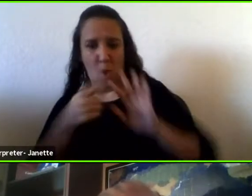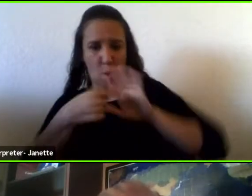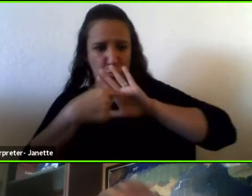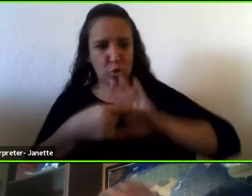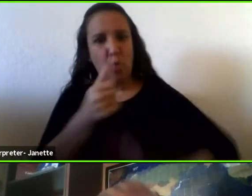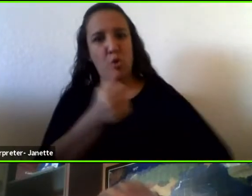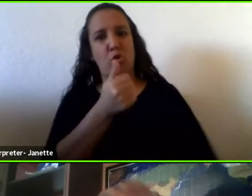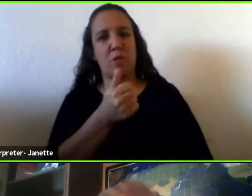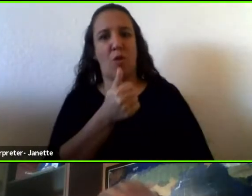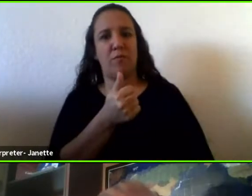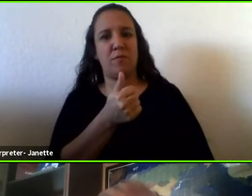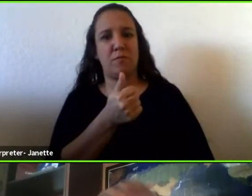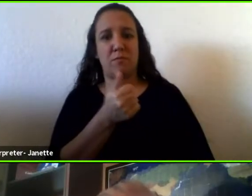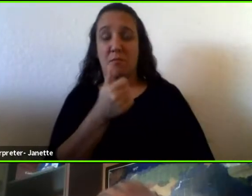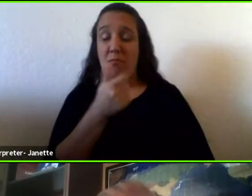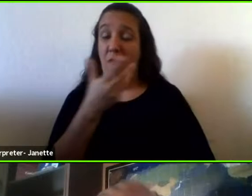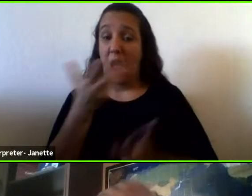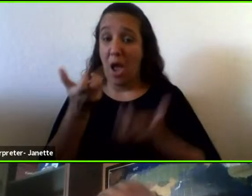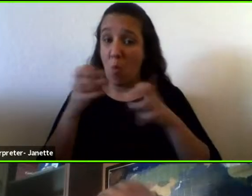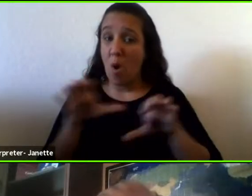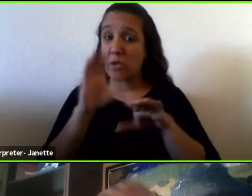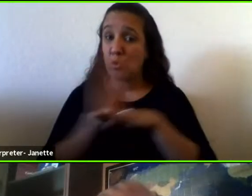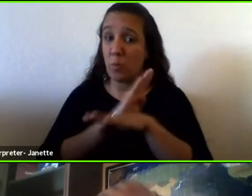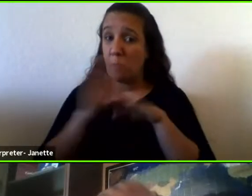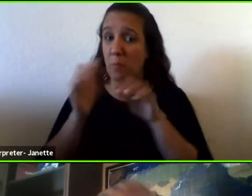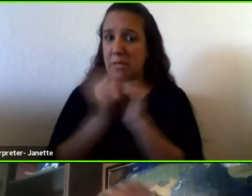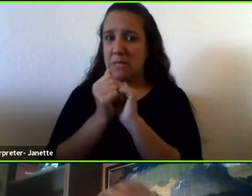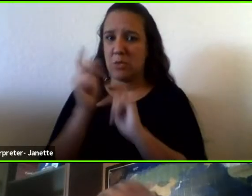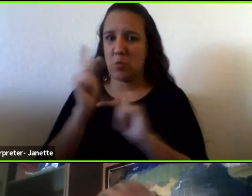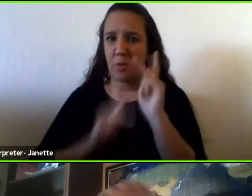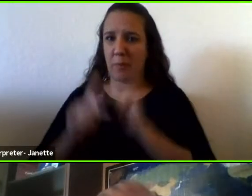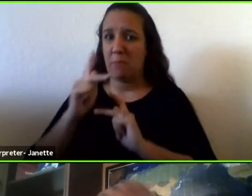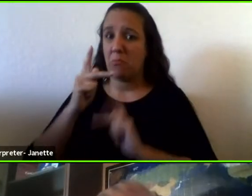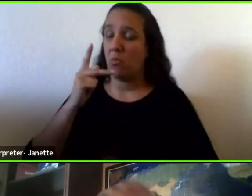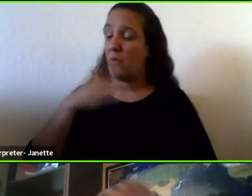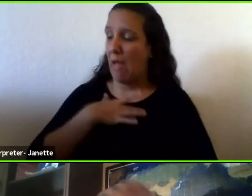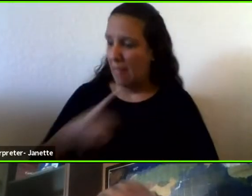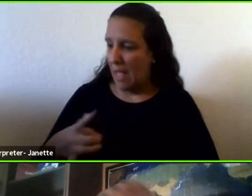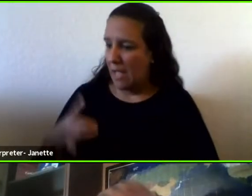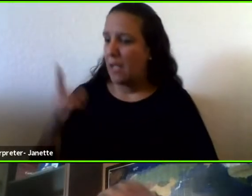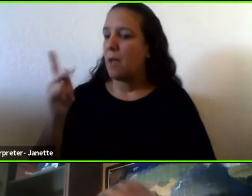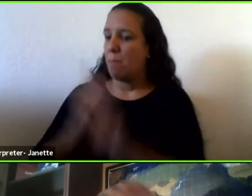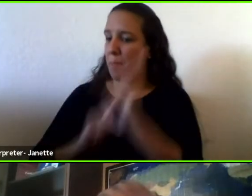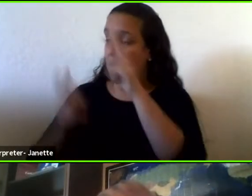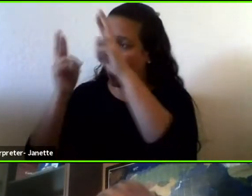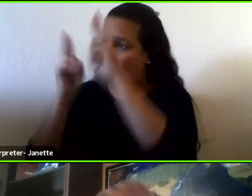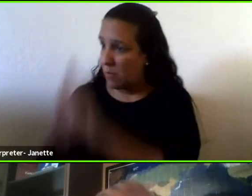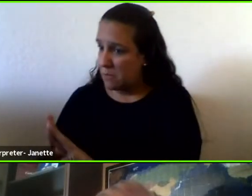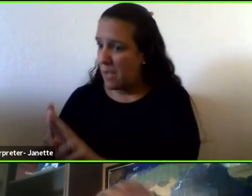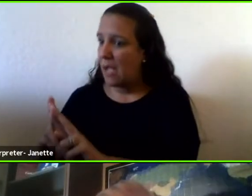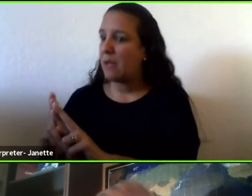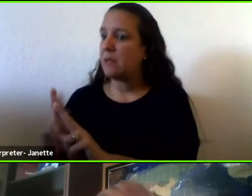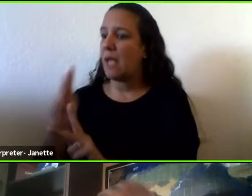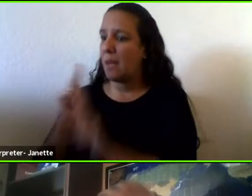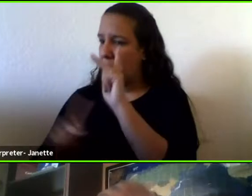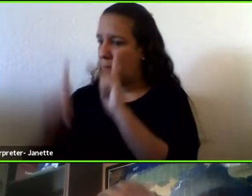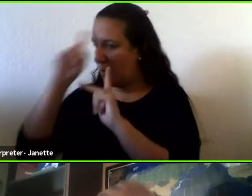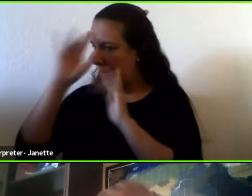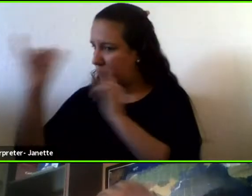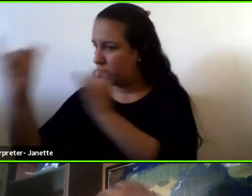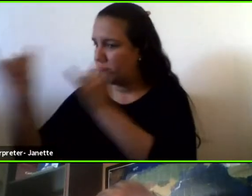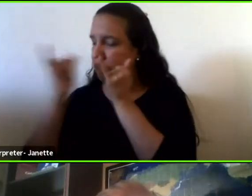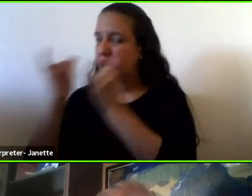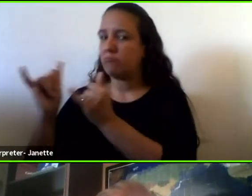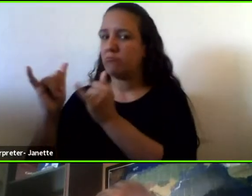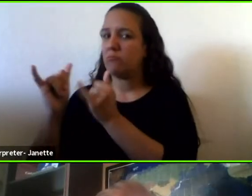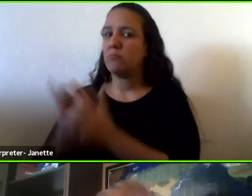I like, people that I respect, and people that shares my same level of integrity. So a lot of times, that's why I say, give yourself